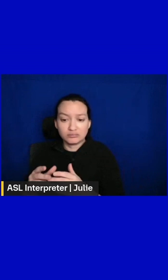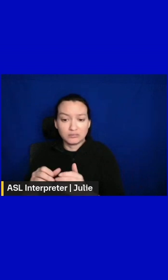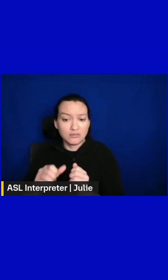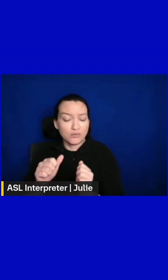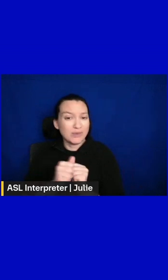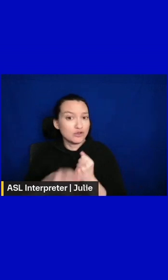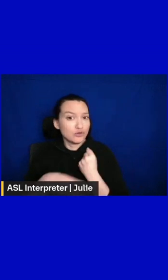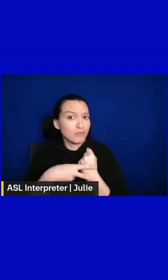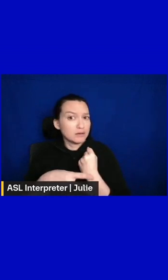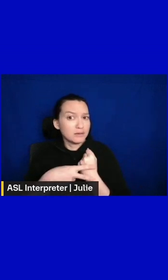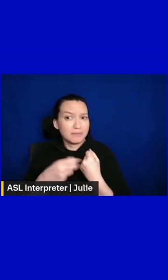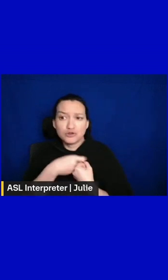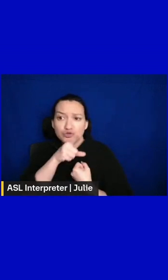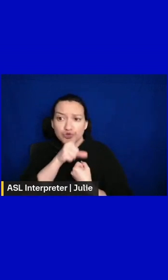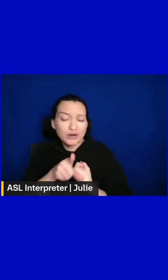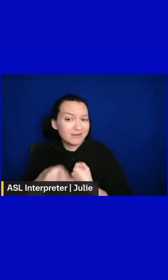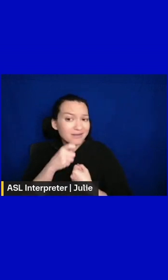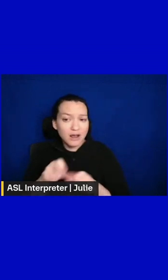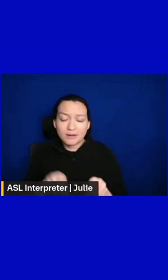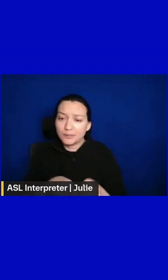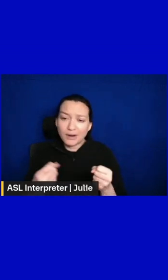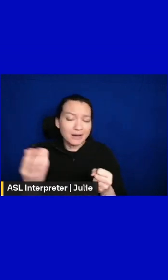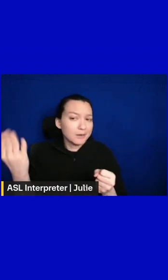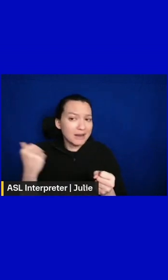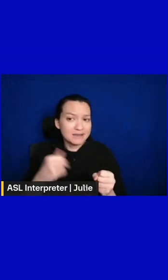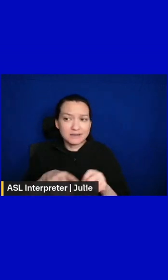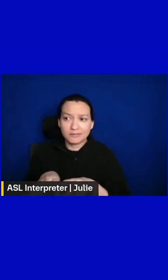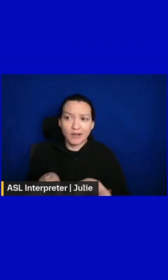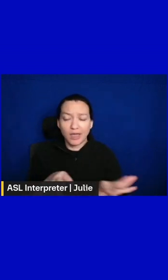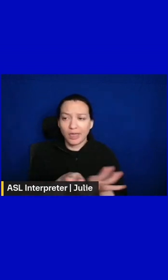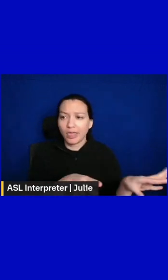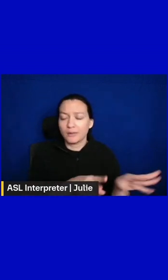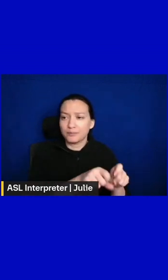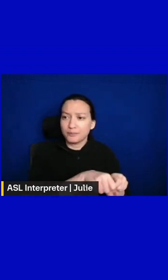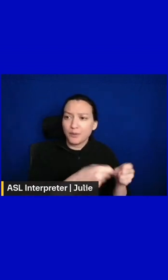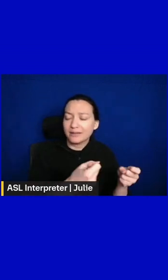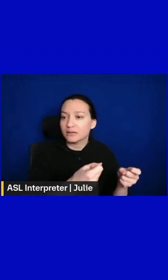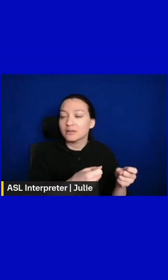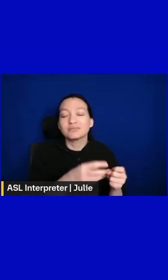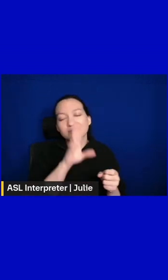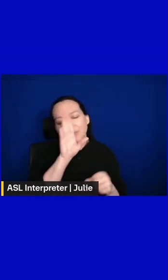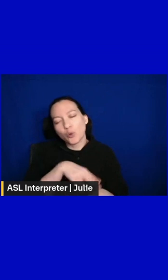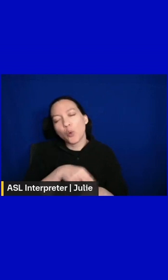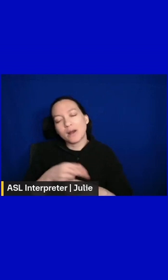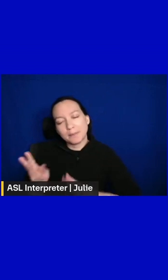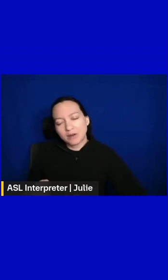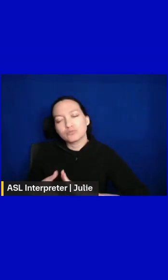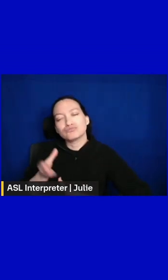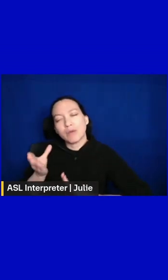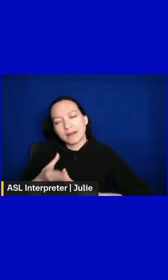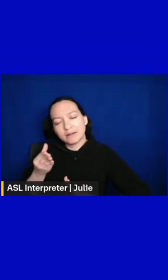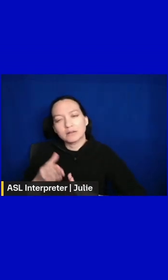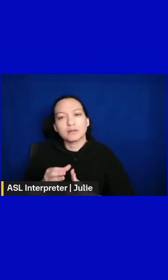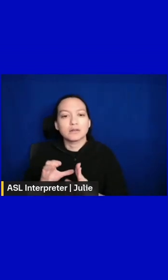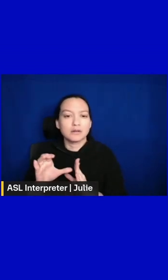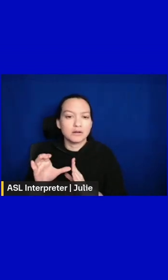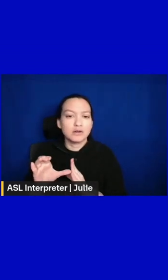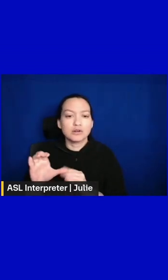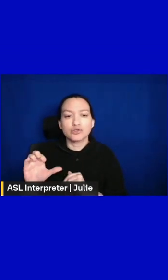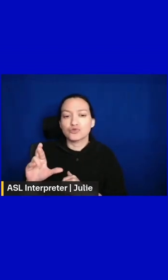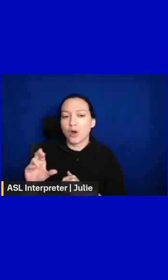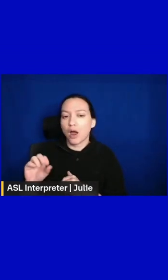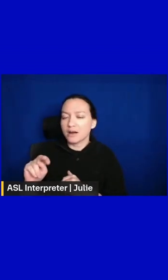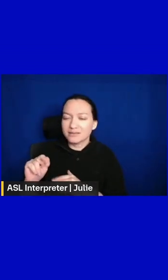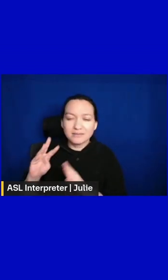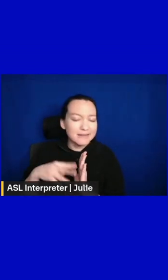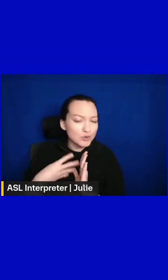repository to ensure that you are not breaking past versions. Of course, as part of pipelines, you can set this to run on a cron